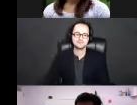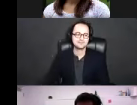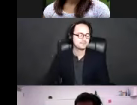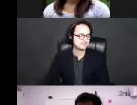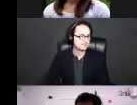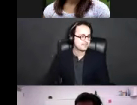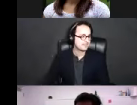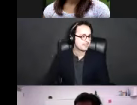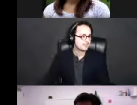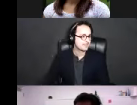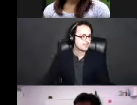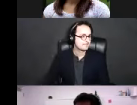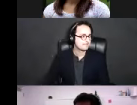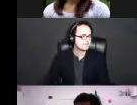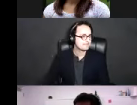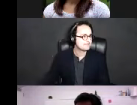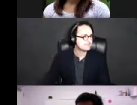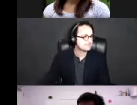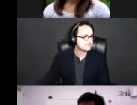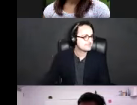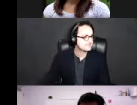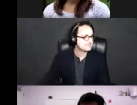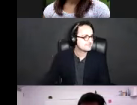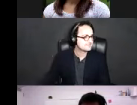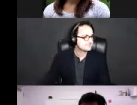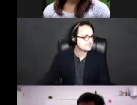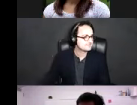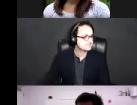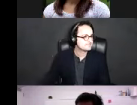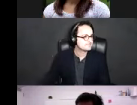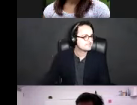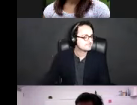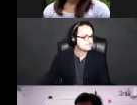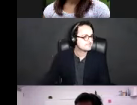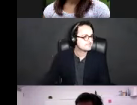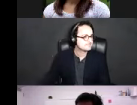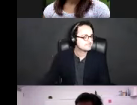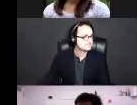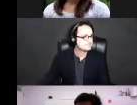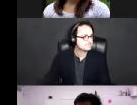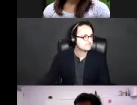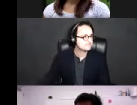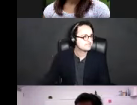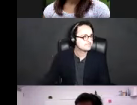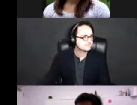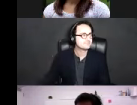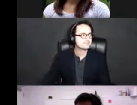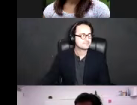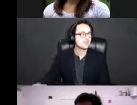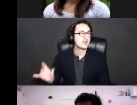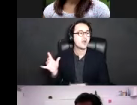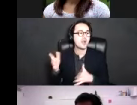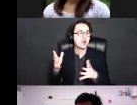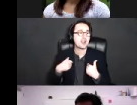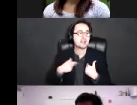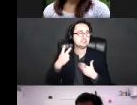number of different Nature series journals, as well as in graduate school. He already had 2 PNAS articles, among